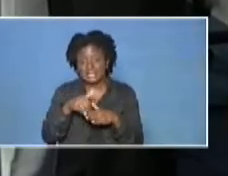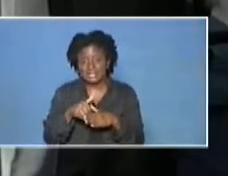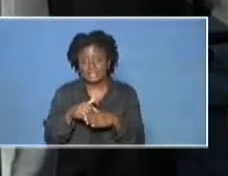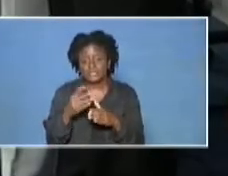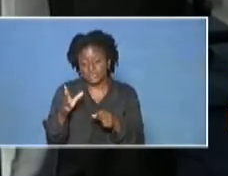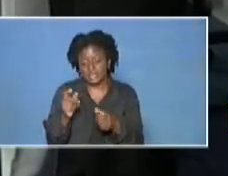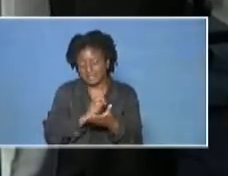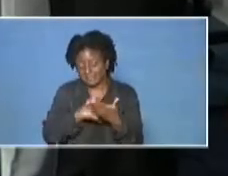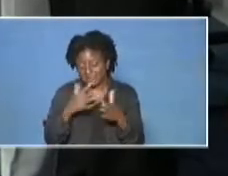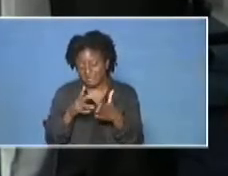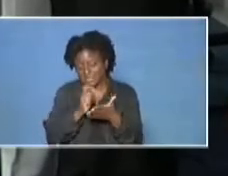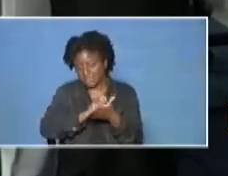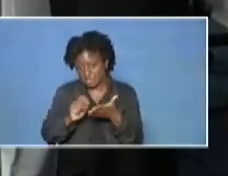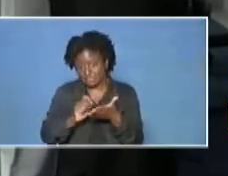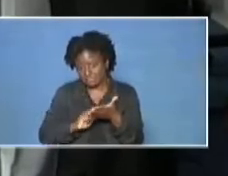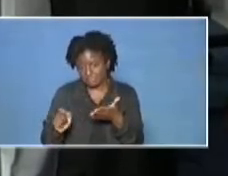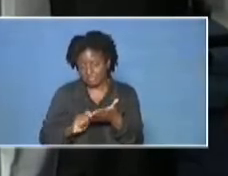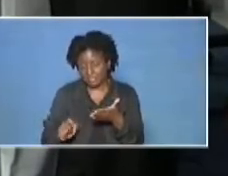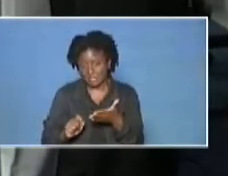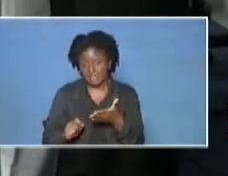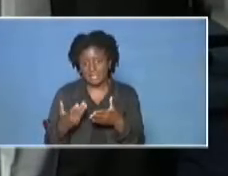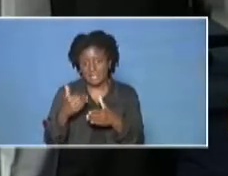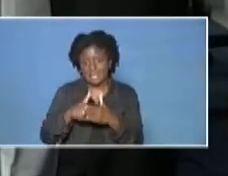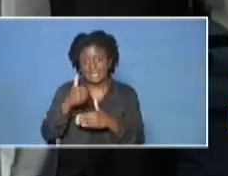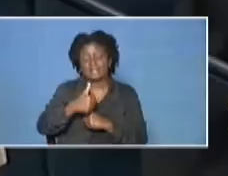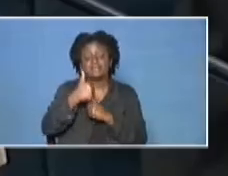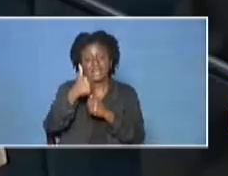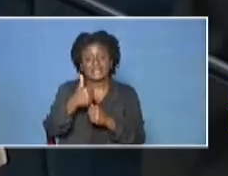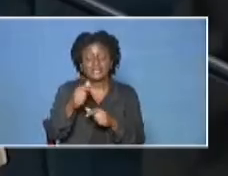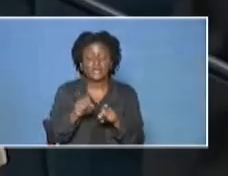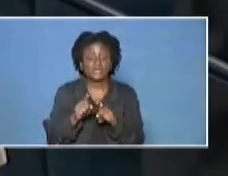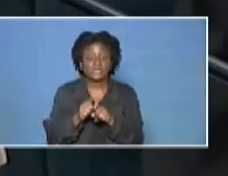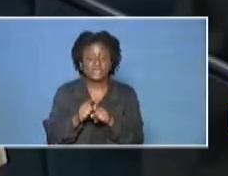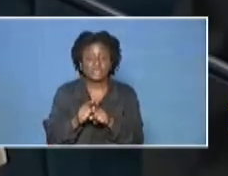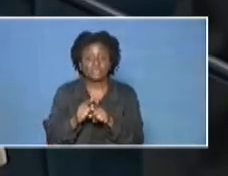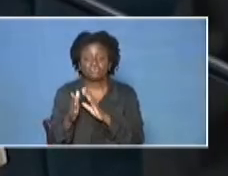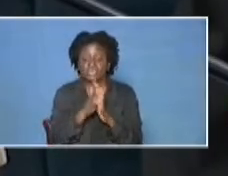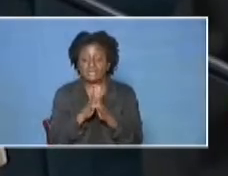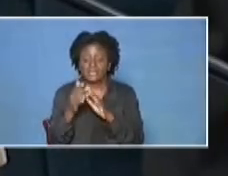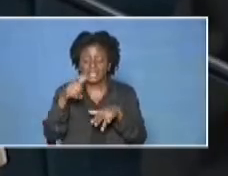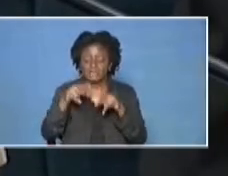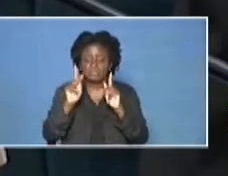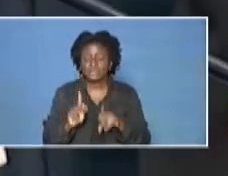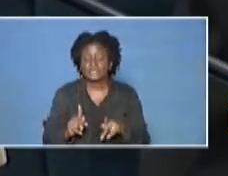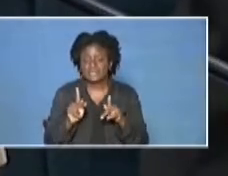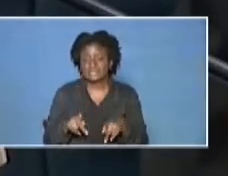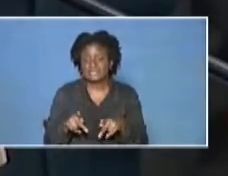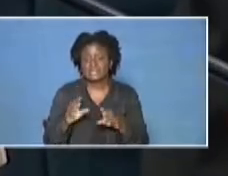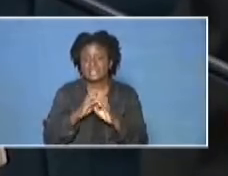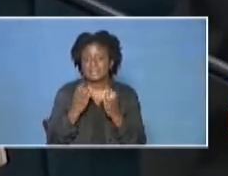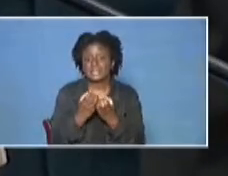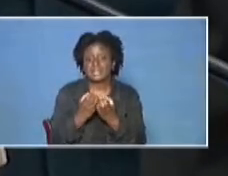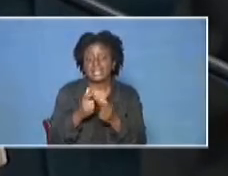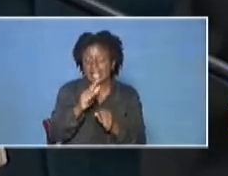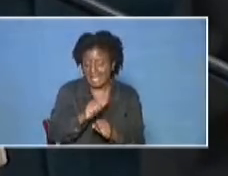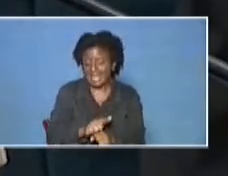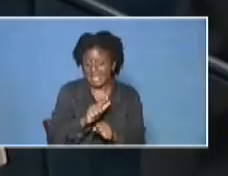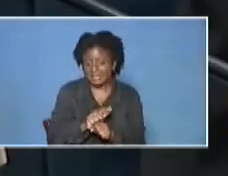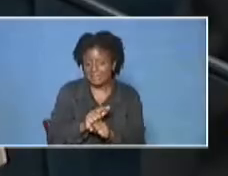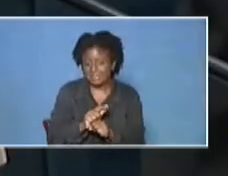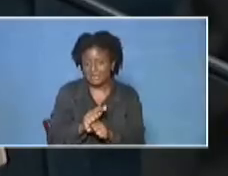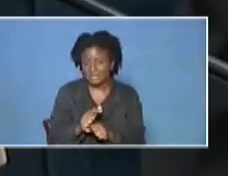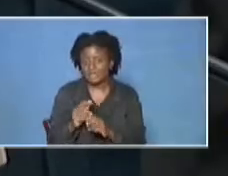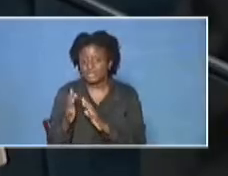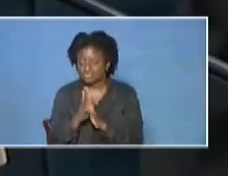in the national fight, the Trafficking in Persons Committee. When it comes to labor trafficking, you know, we have the Department of Labor. They